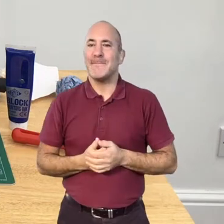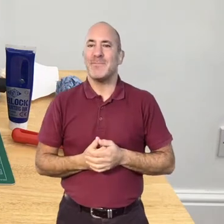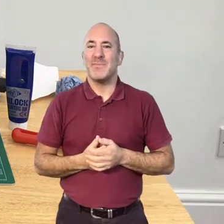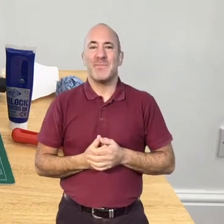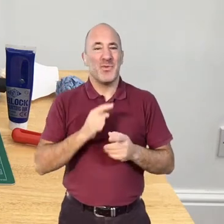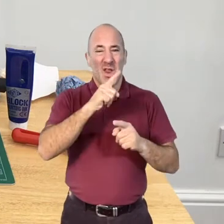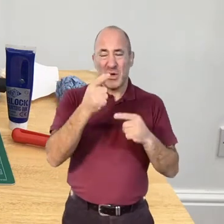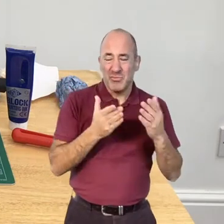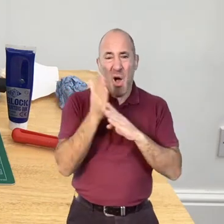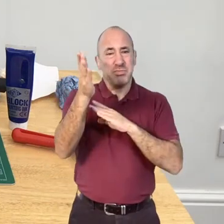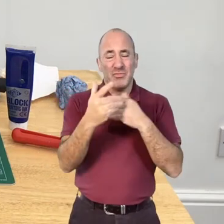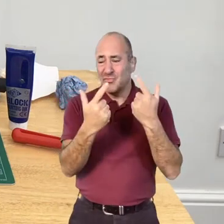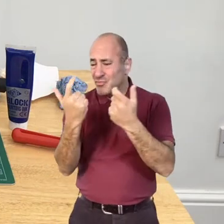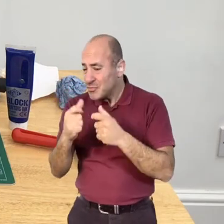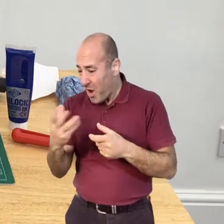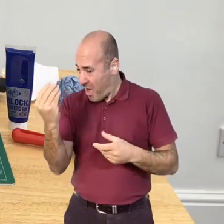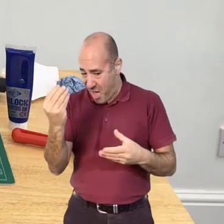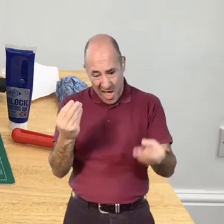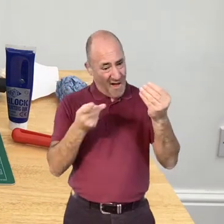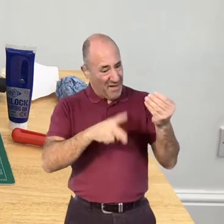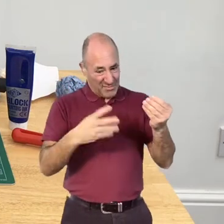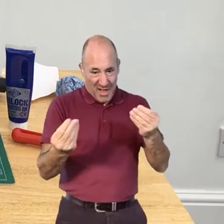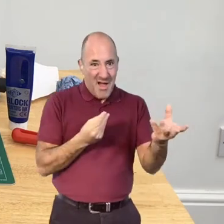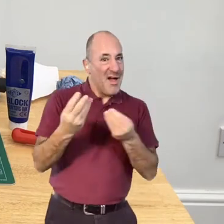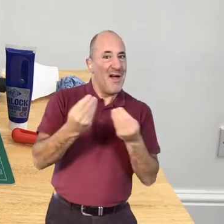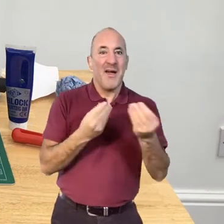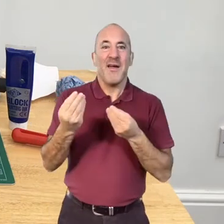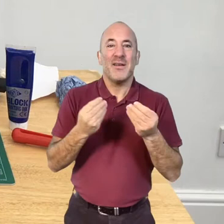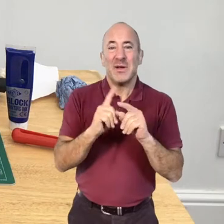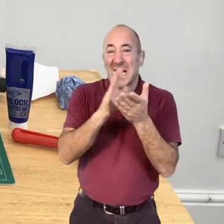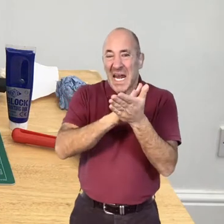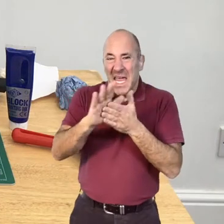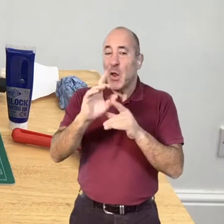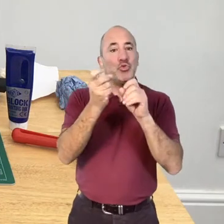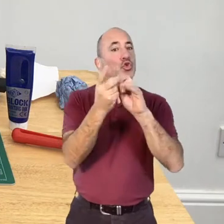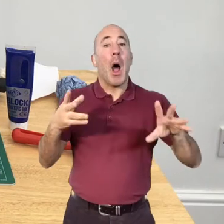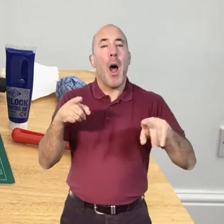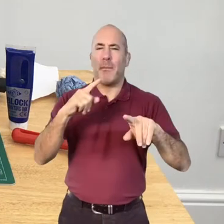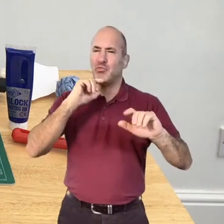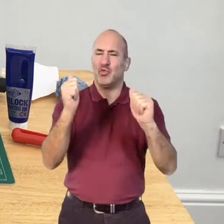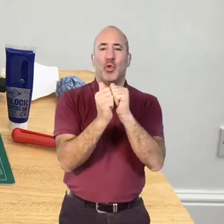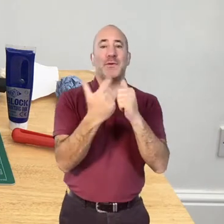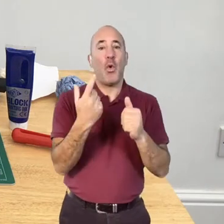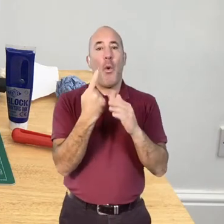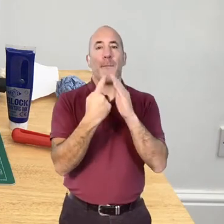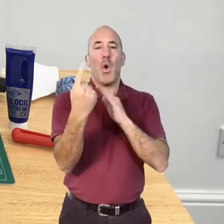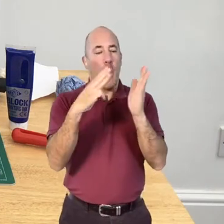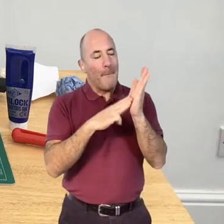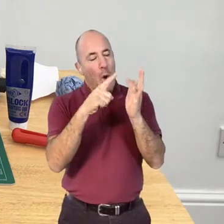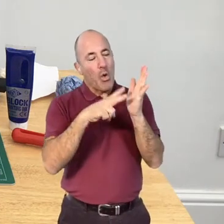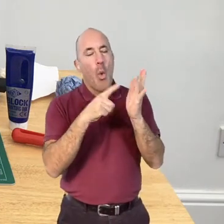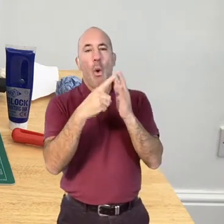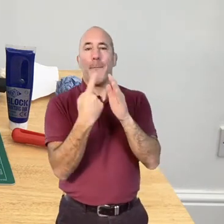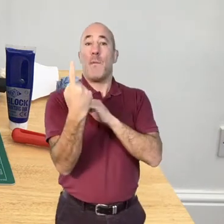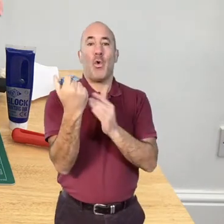a little explore and see what you can find. Anything that's clean and that's not sharp is great for making monoprints. So